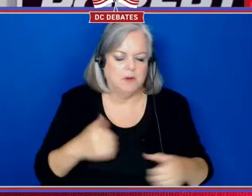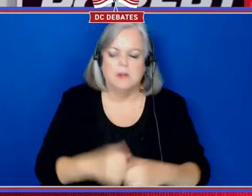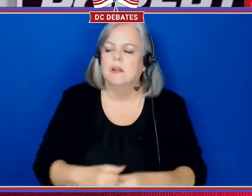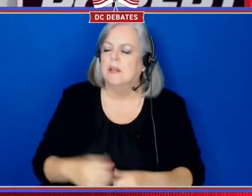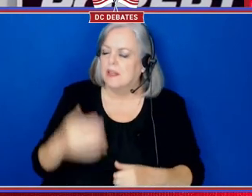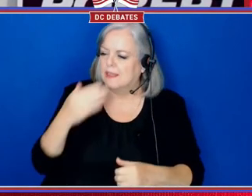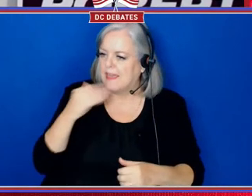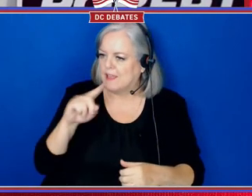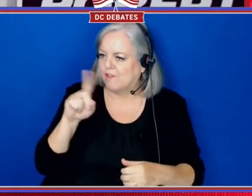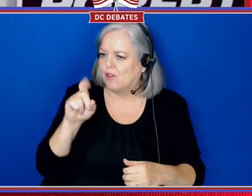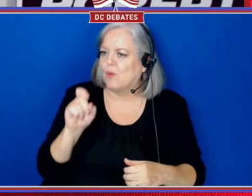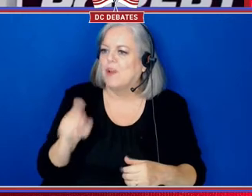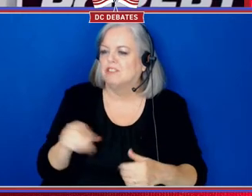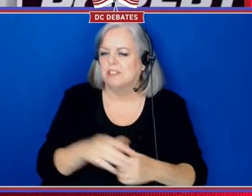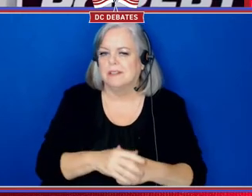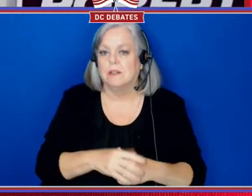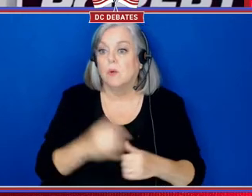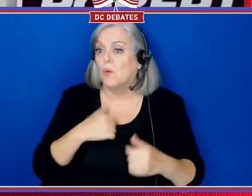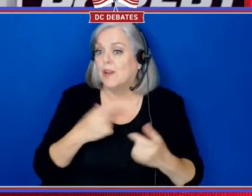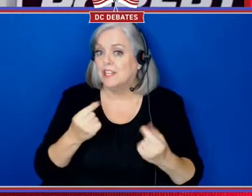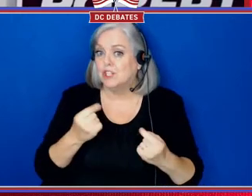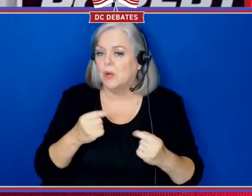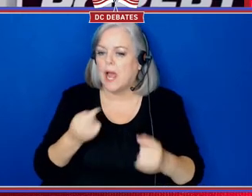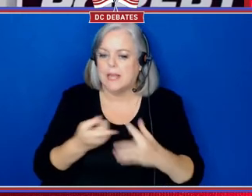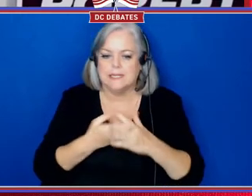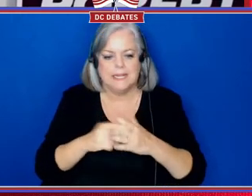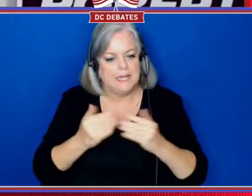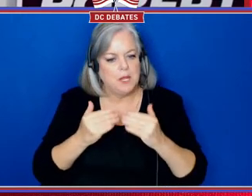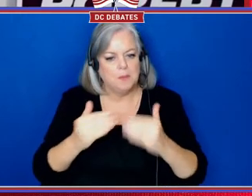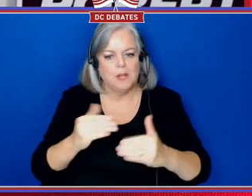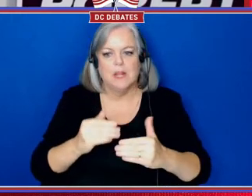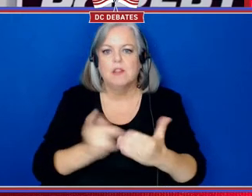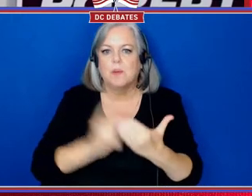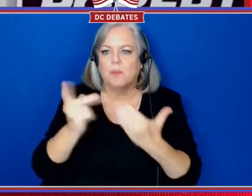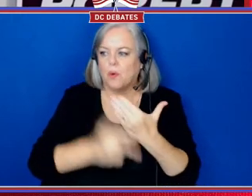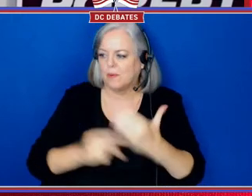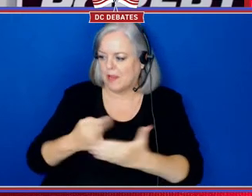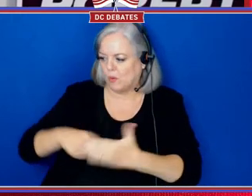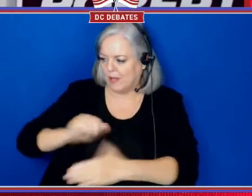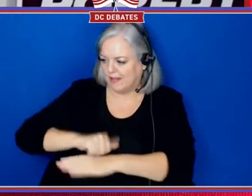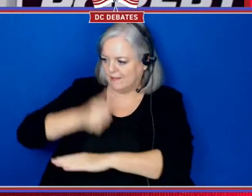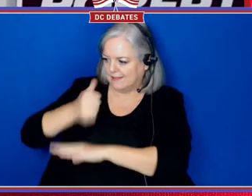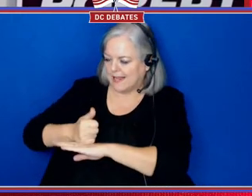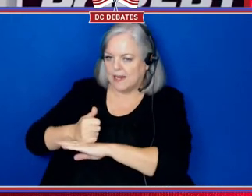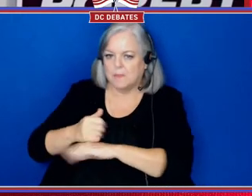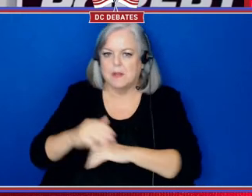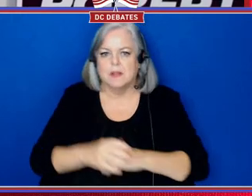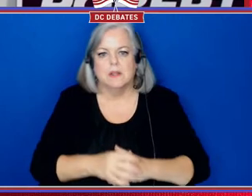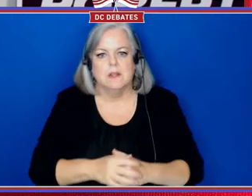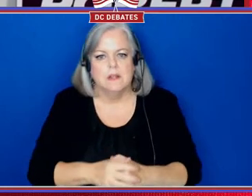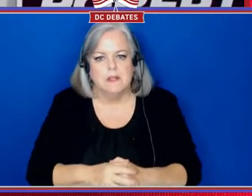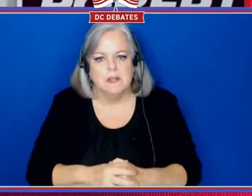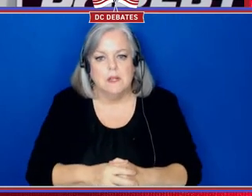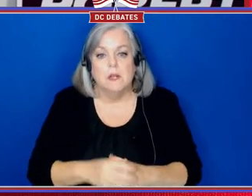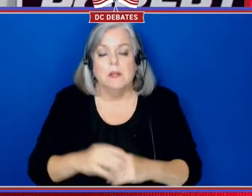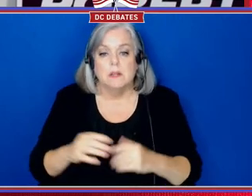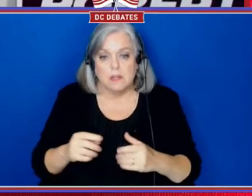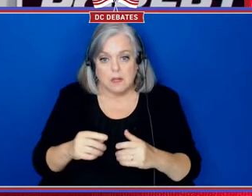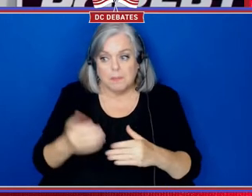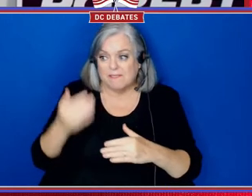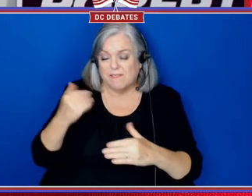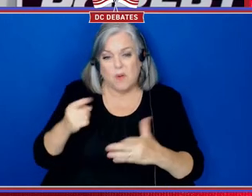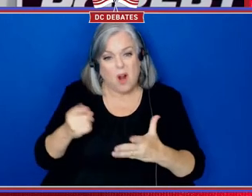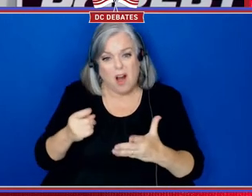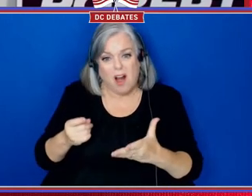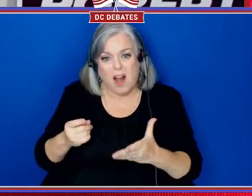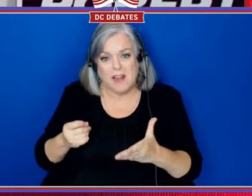I can do is implement the programs that we've laid out. When I got to the council, I pushed forward a program to have the government convert older office buildings